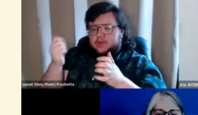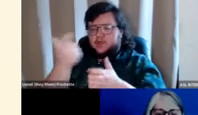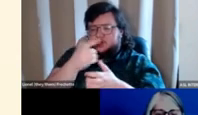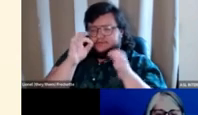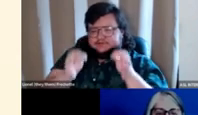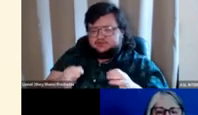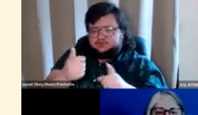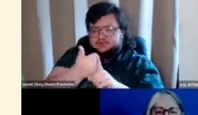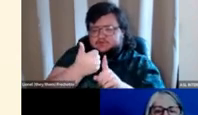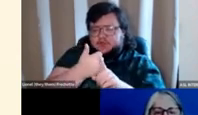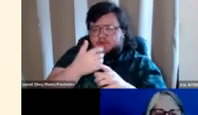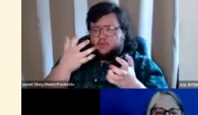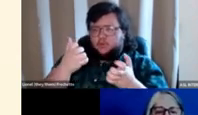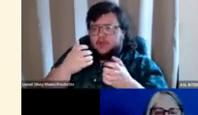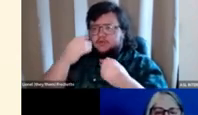own decisions.